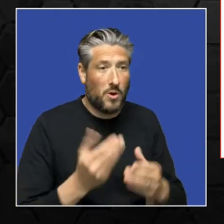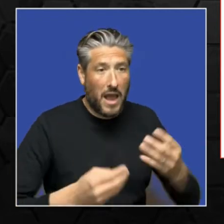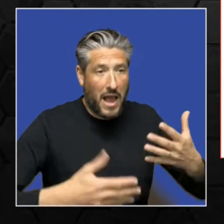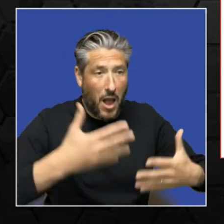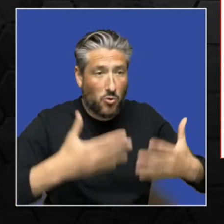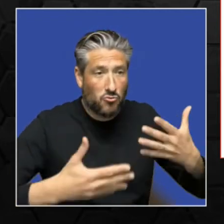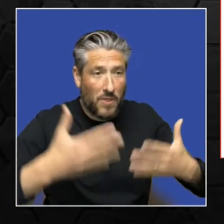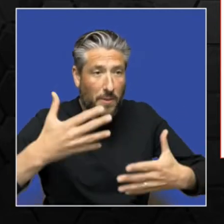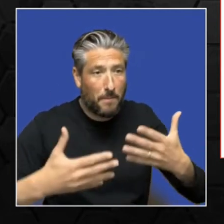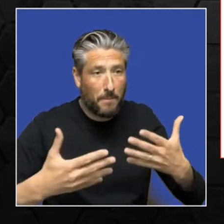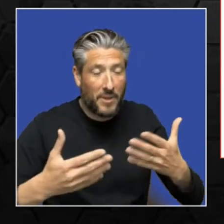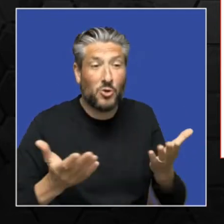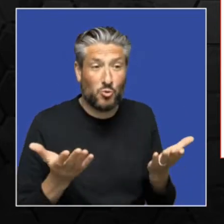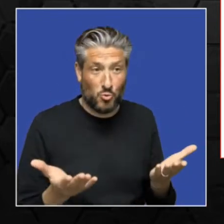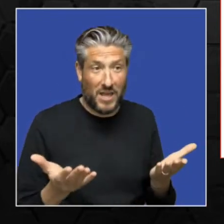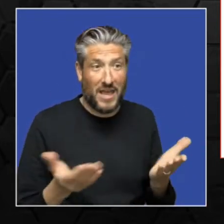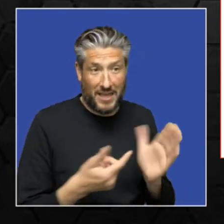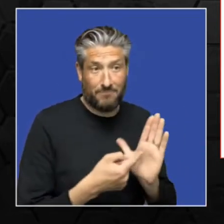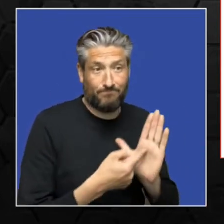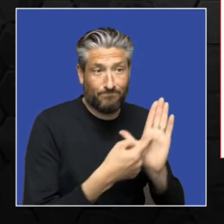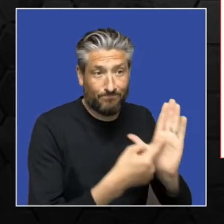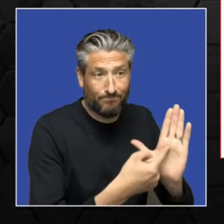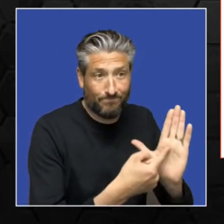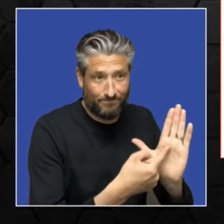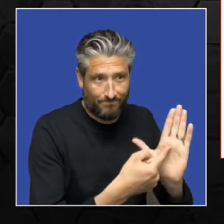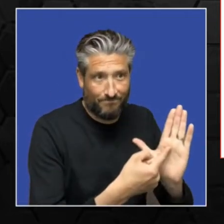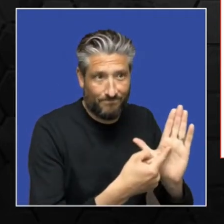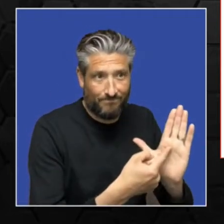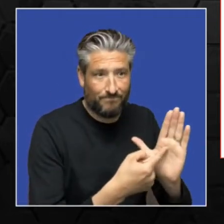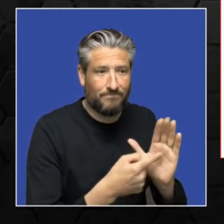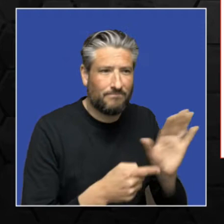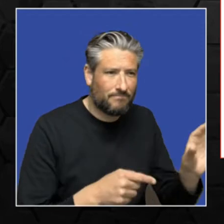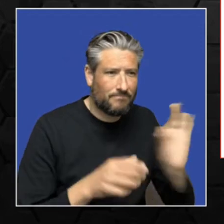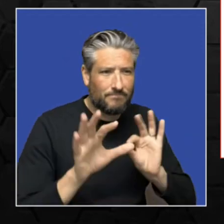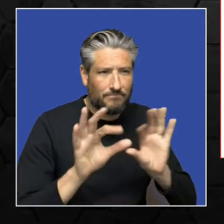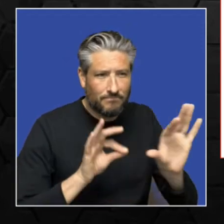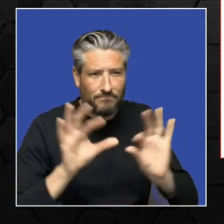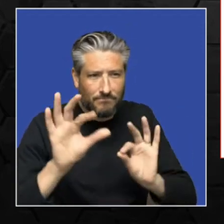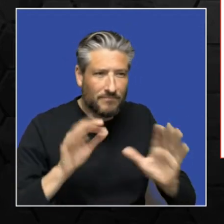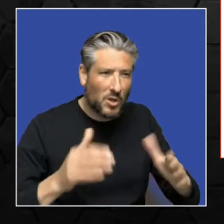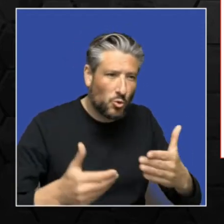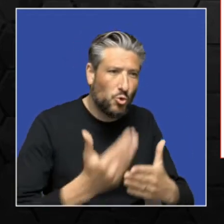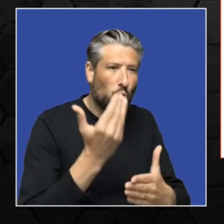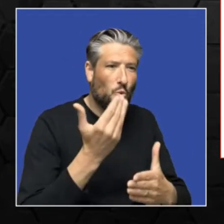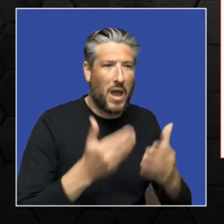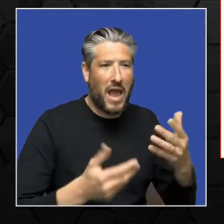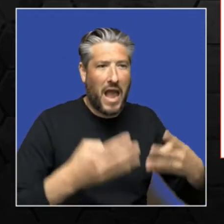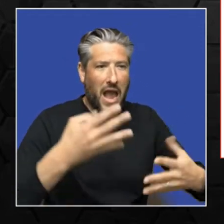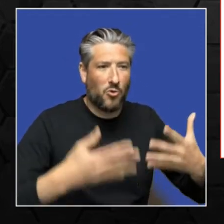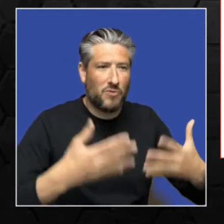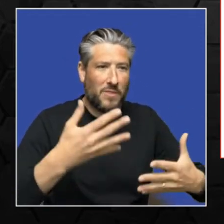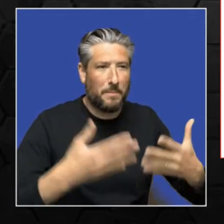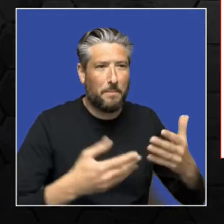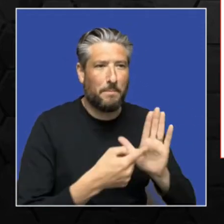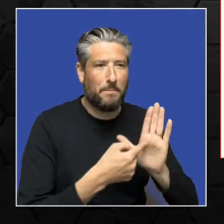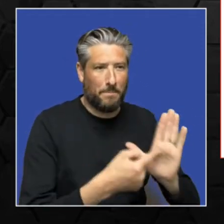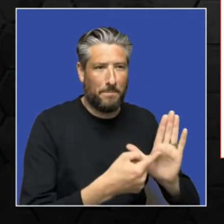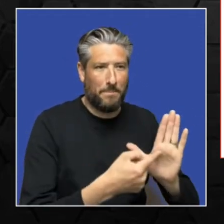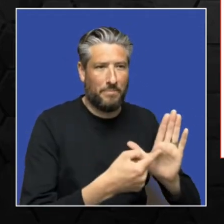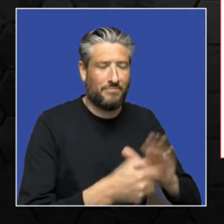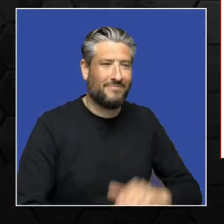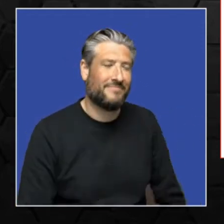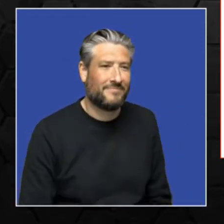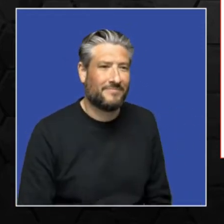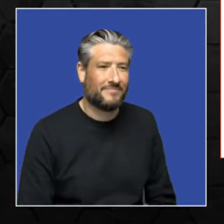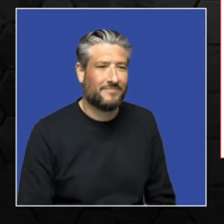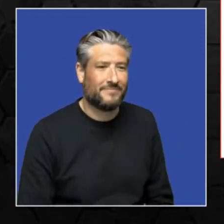introduce a few of them. So before I move on to the bio-inspired algorithms, I just want to mention about, just put it in a visual form of what